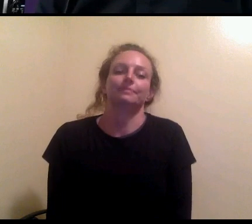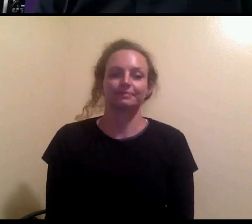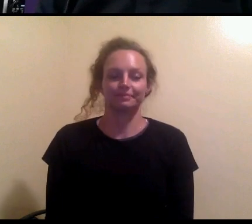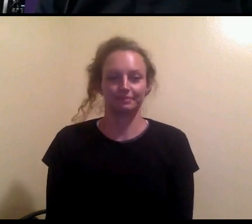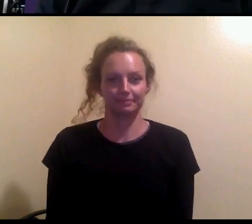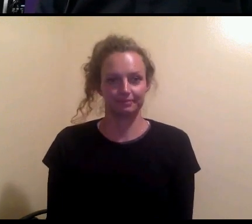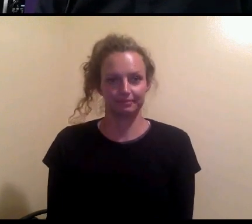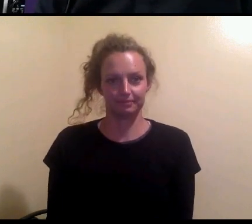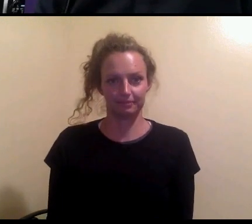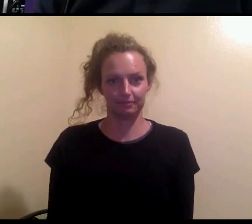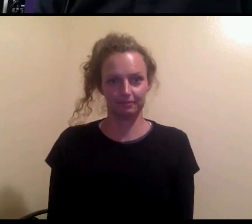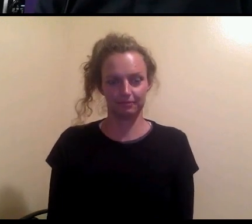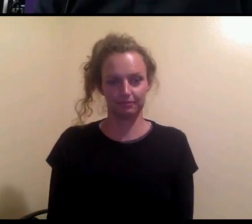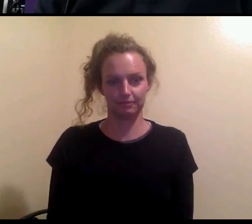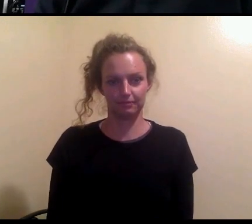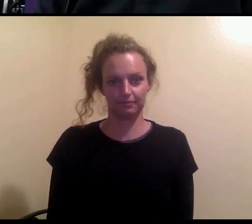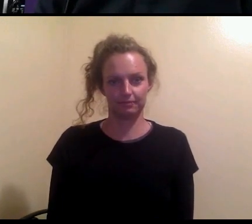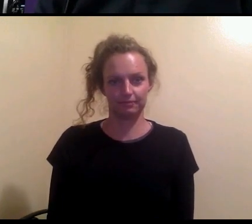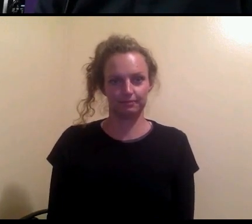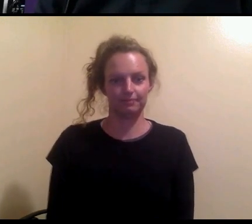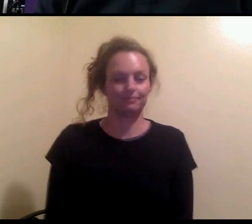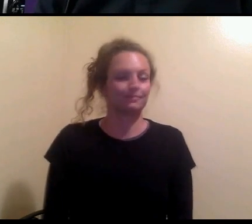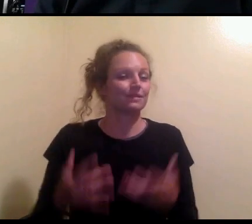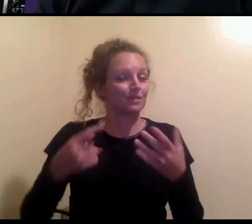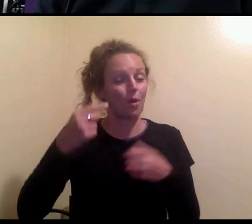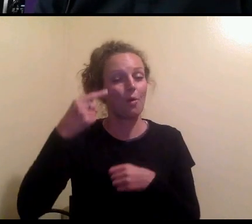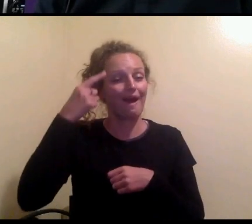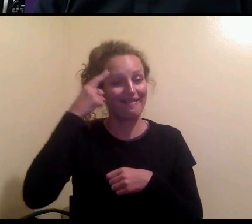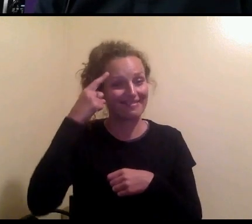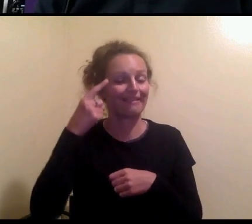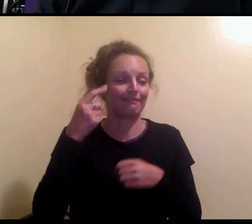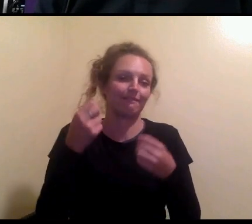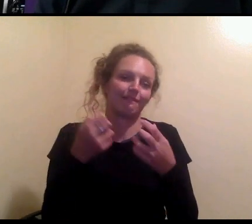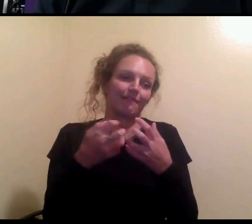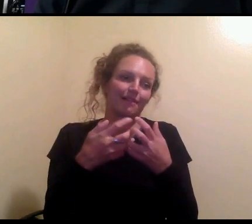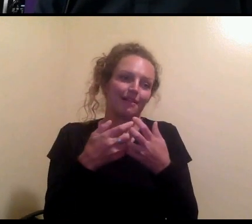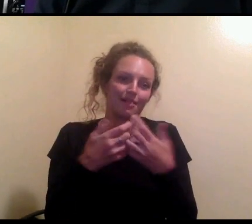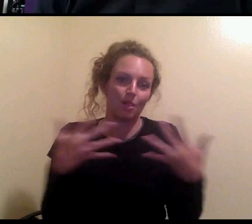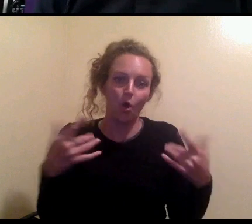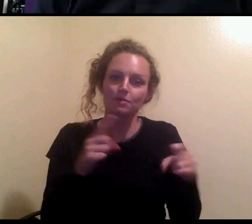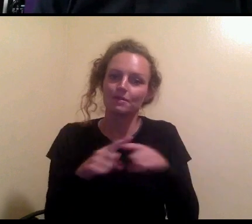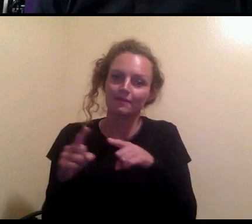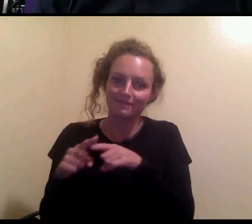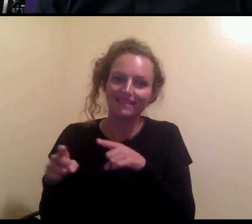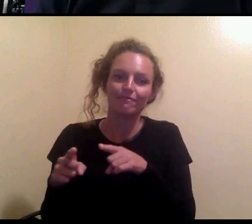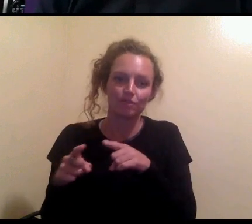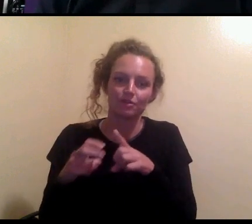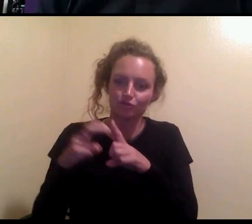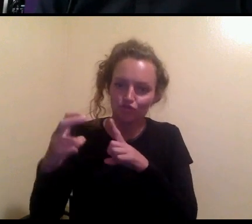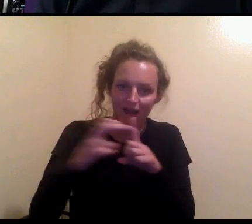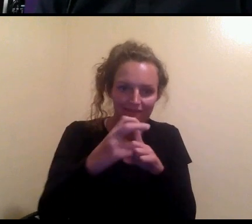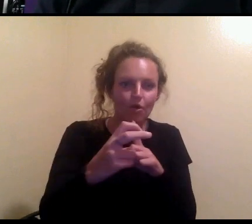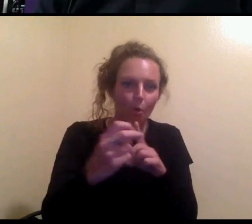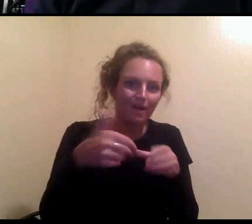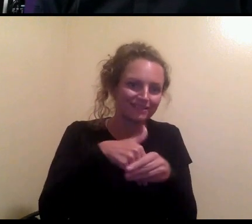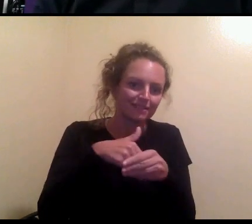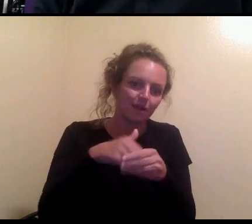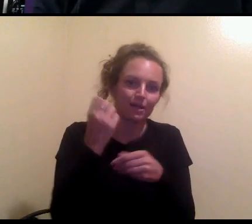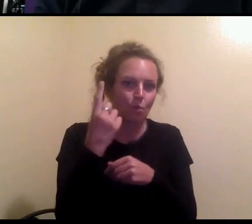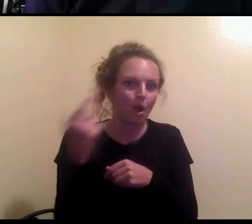UK. Never mind the family, just the disabled people's expenditure is massive. So it's completely